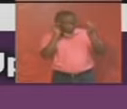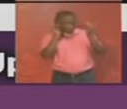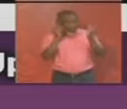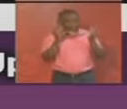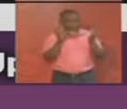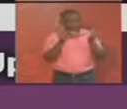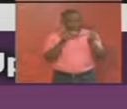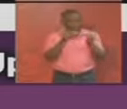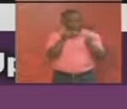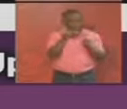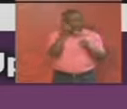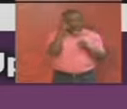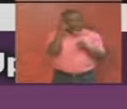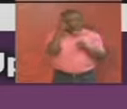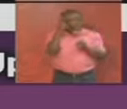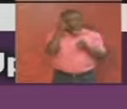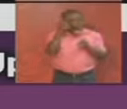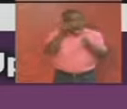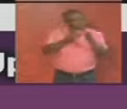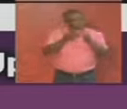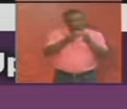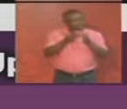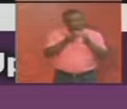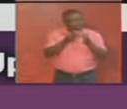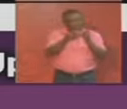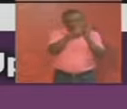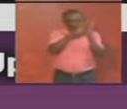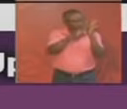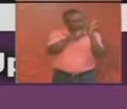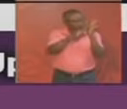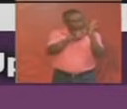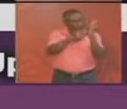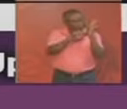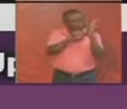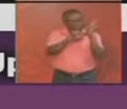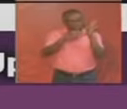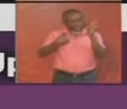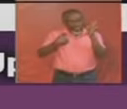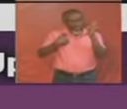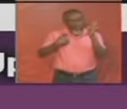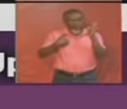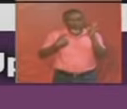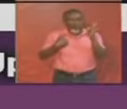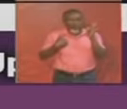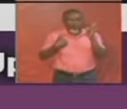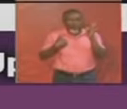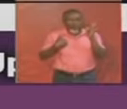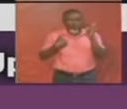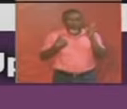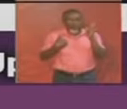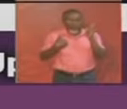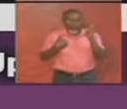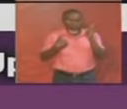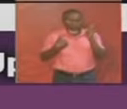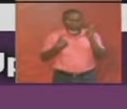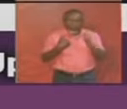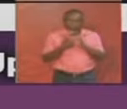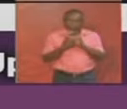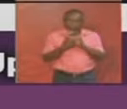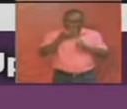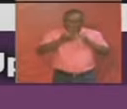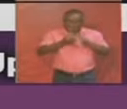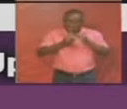not the policies that we have in health measures and the health ordinances, whether